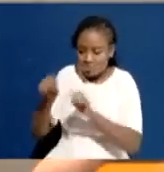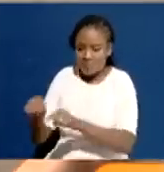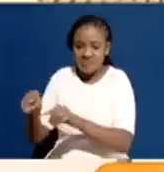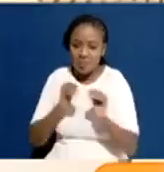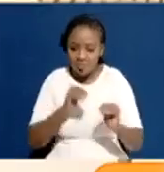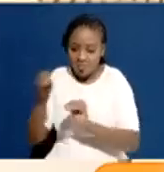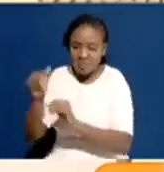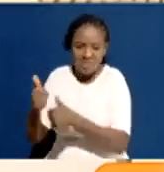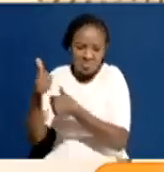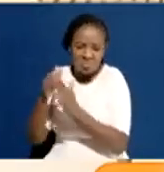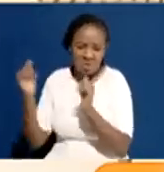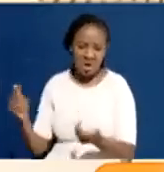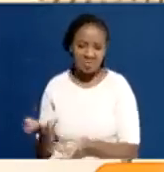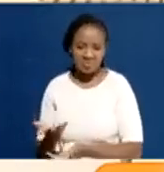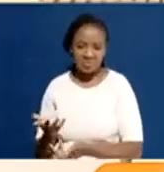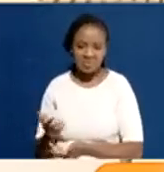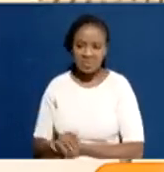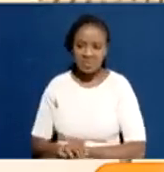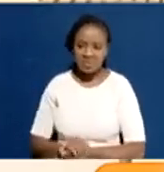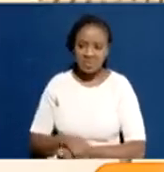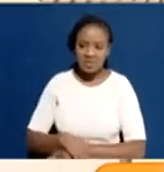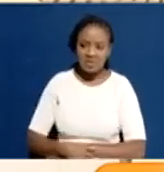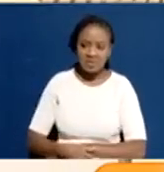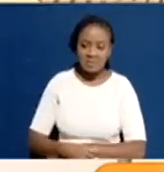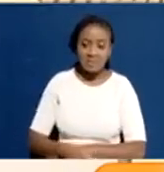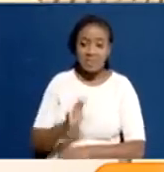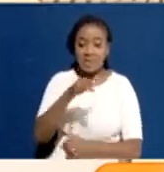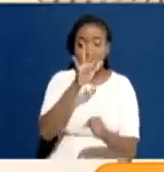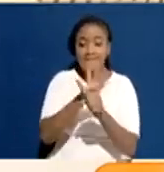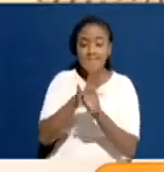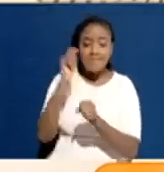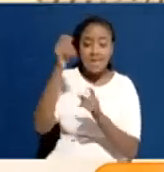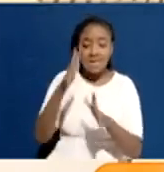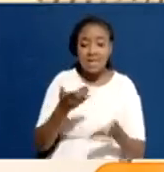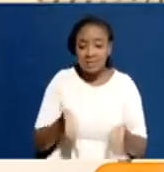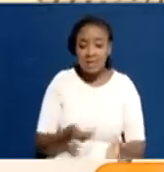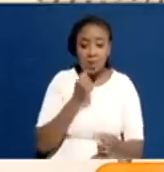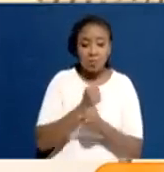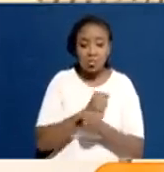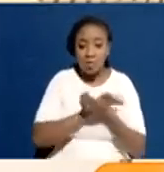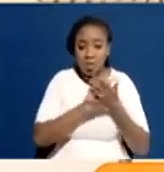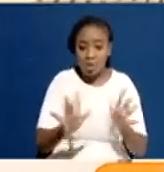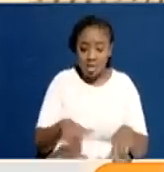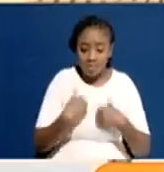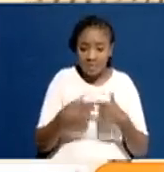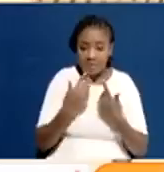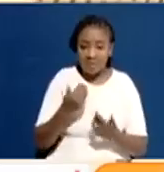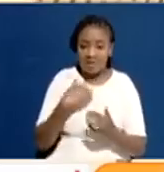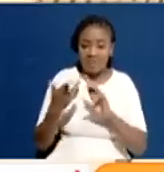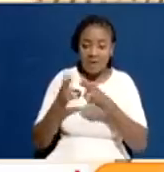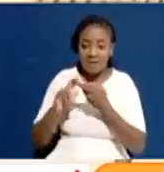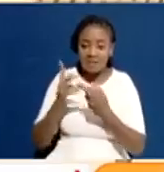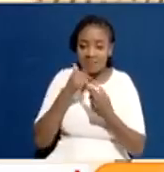live. A lot of Kenyans right now are jobless. I have relatives who are graduates